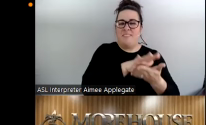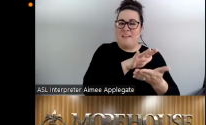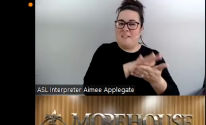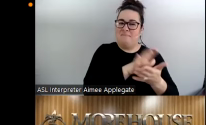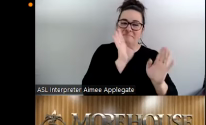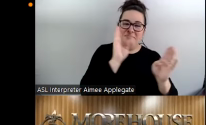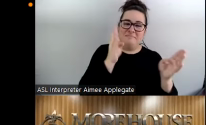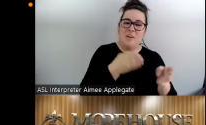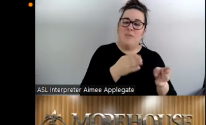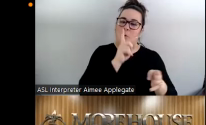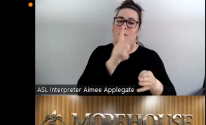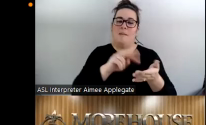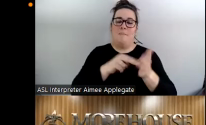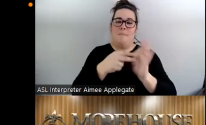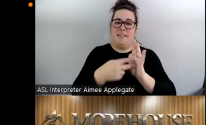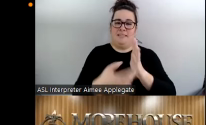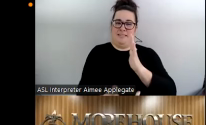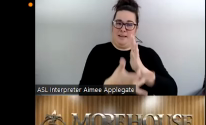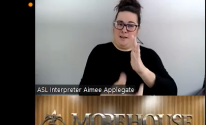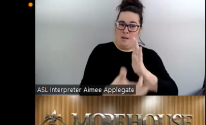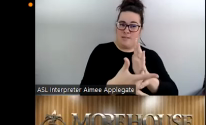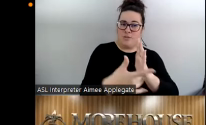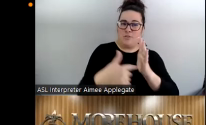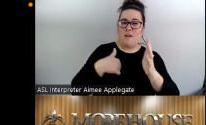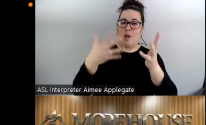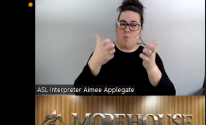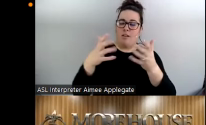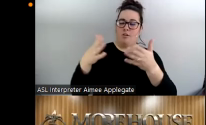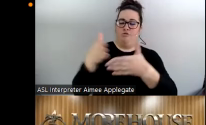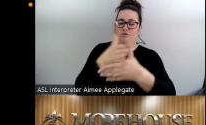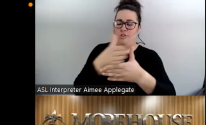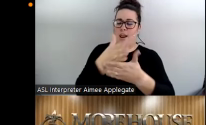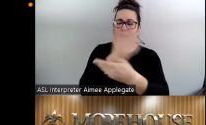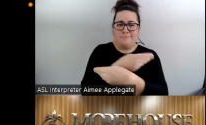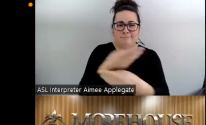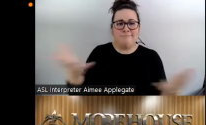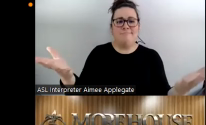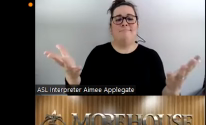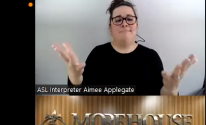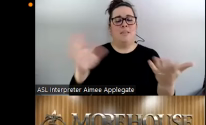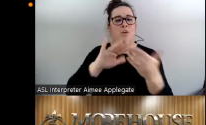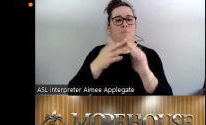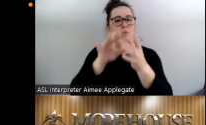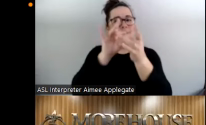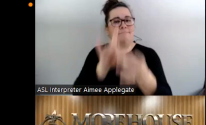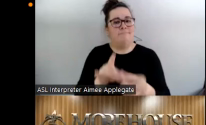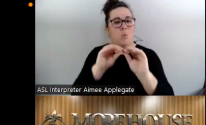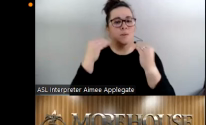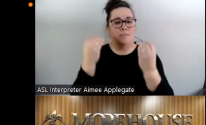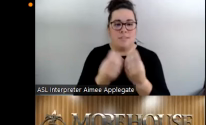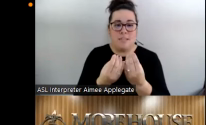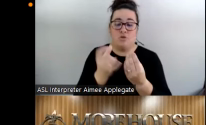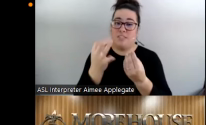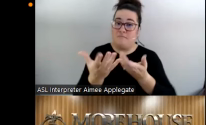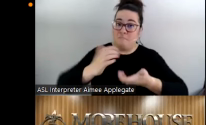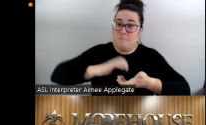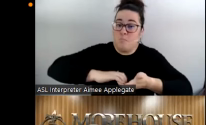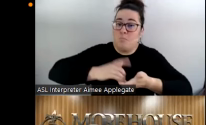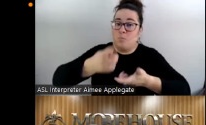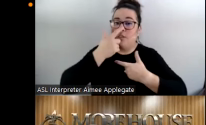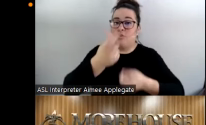partnering with community-based organizations is a really fundamental part of my work. And so if there are partners out there who are interested in some of this work or even